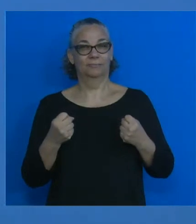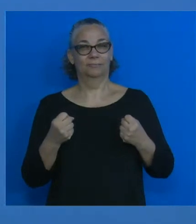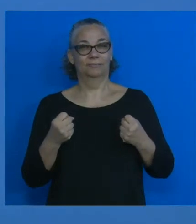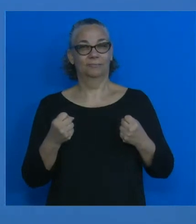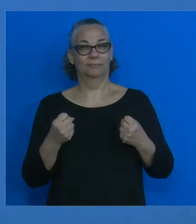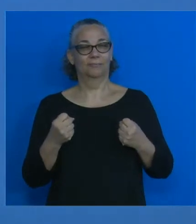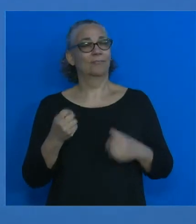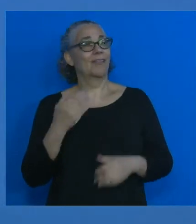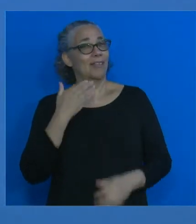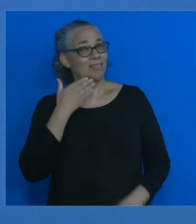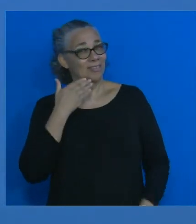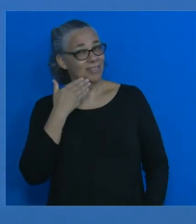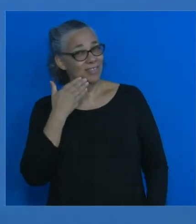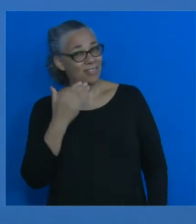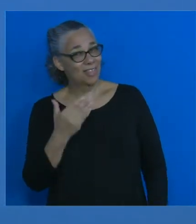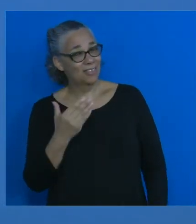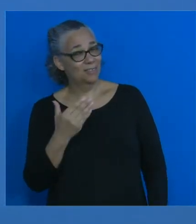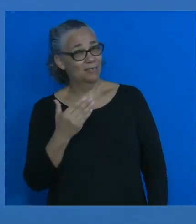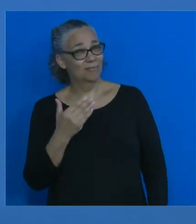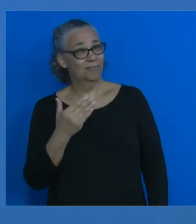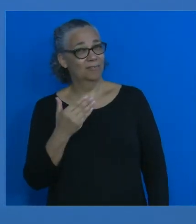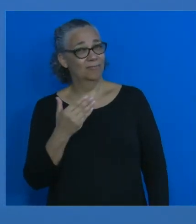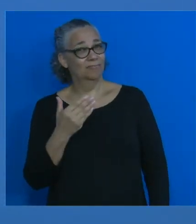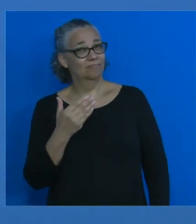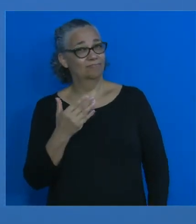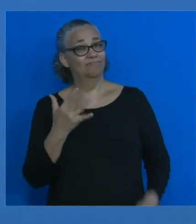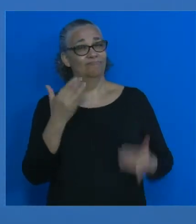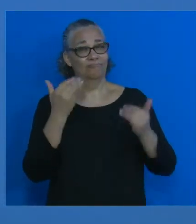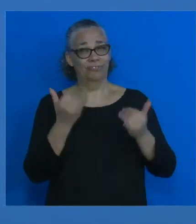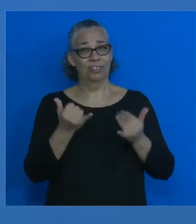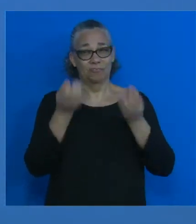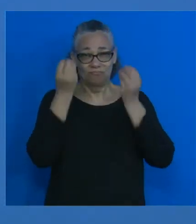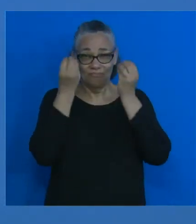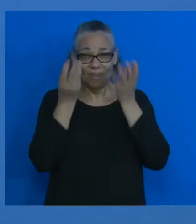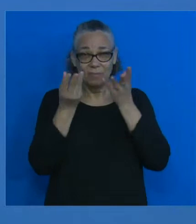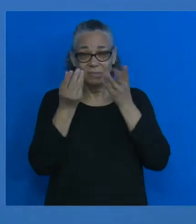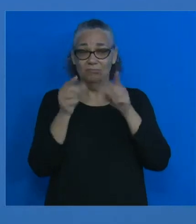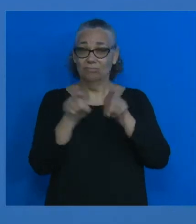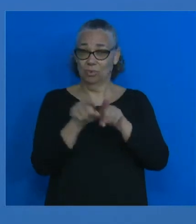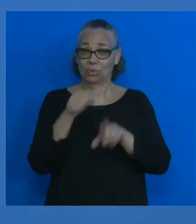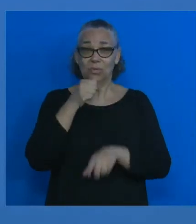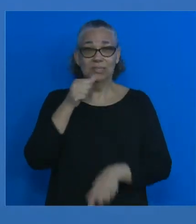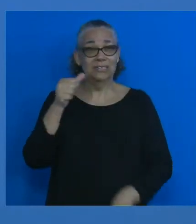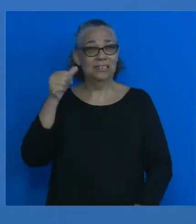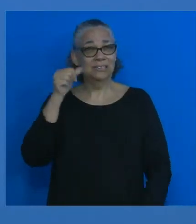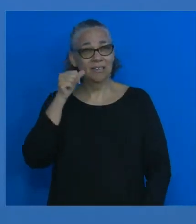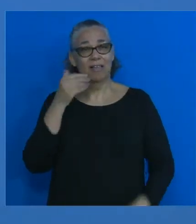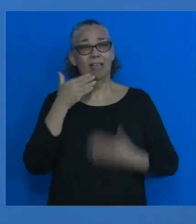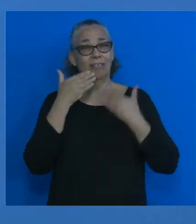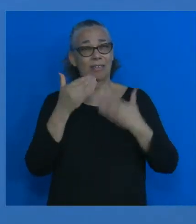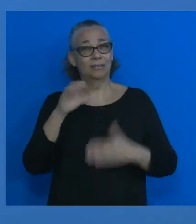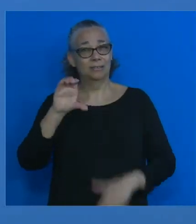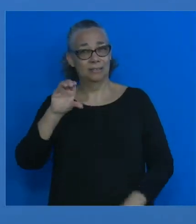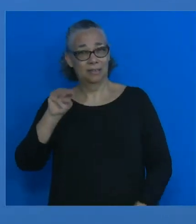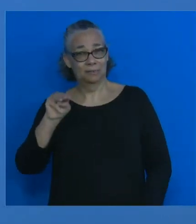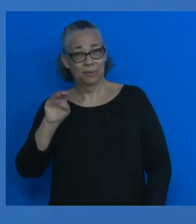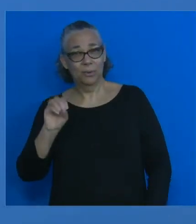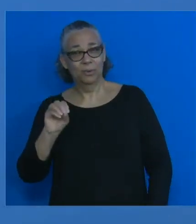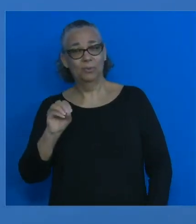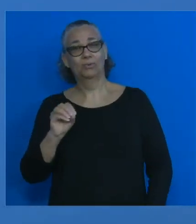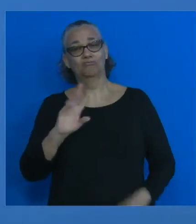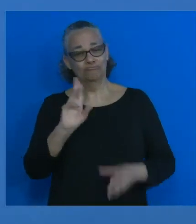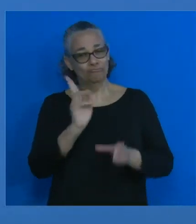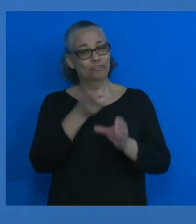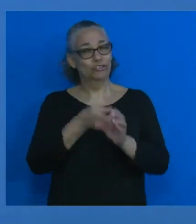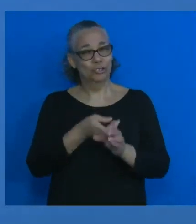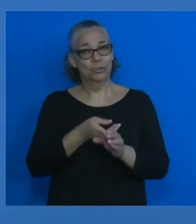And thank you for today's update and certainly yesterday's update. And thanks to the Chief Medical Officer who joined